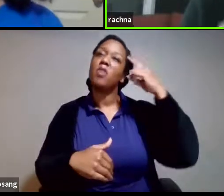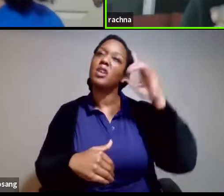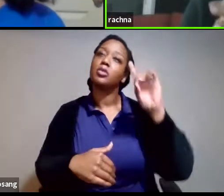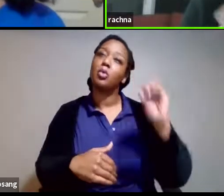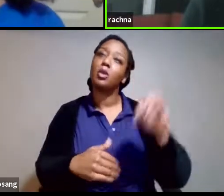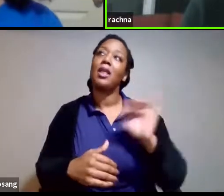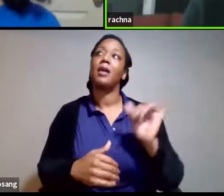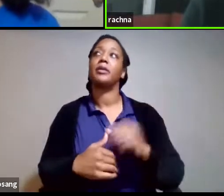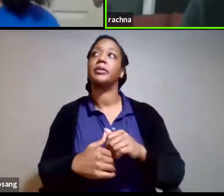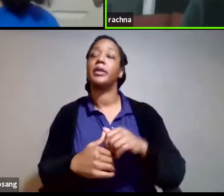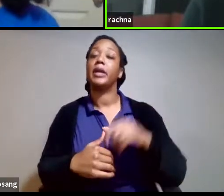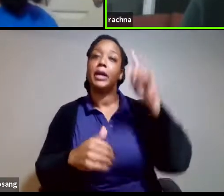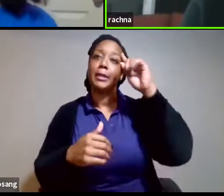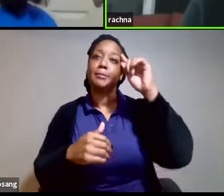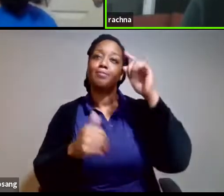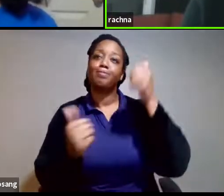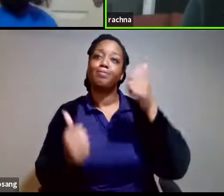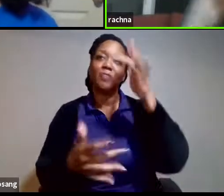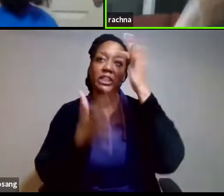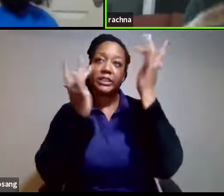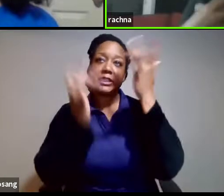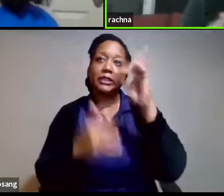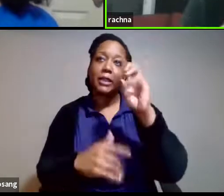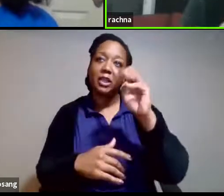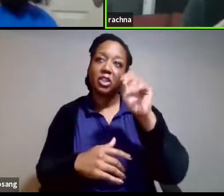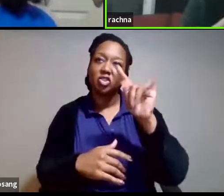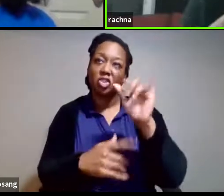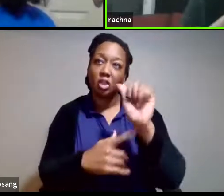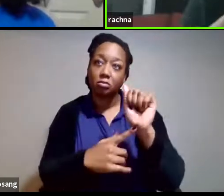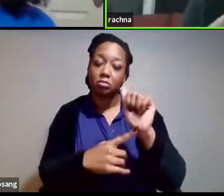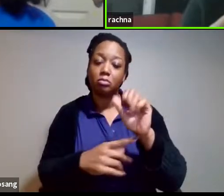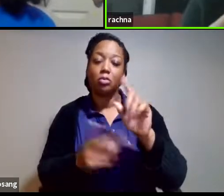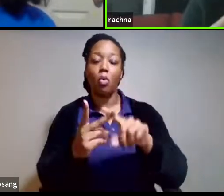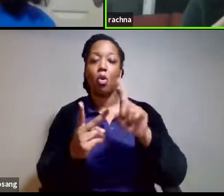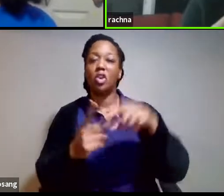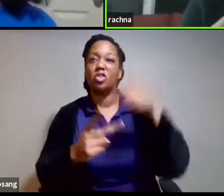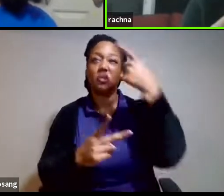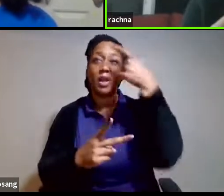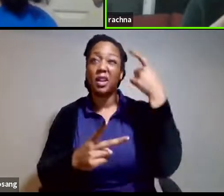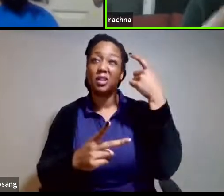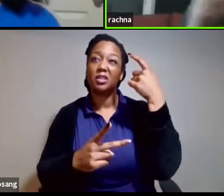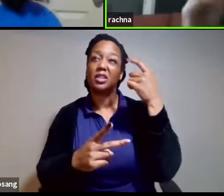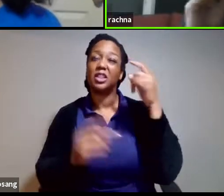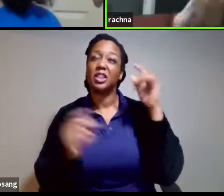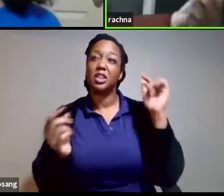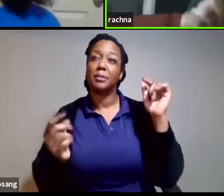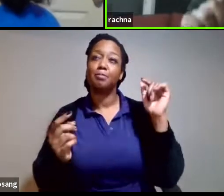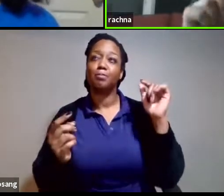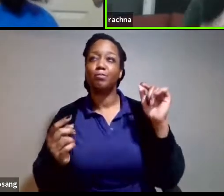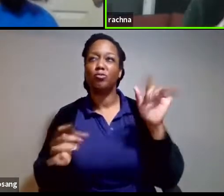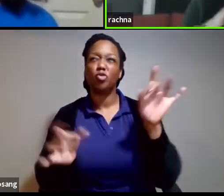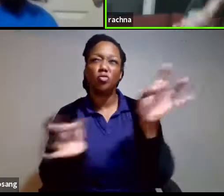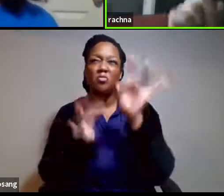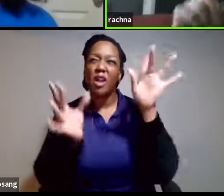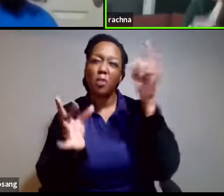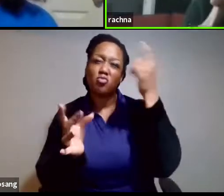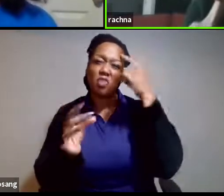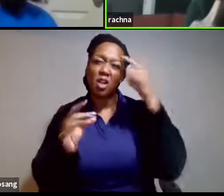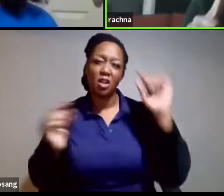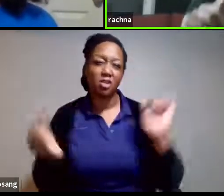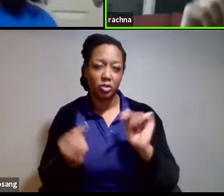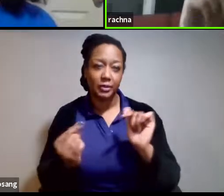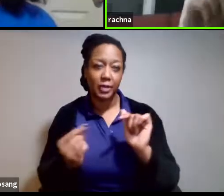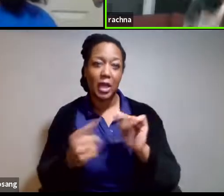or traumatic brain injury. Now, I tend to use the term psychoeducational because I'm still measuring memory,